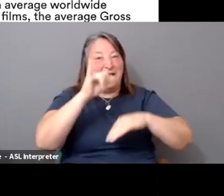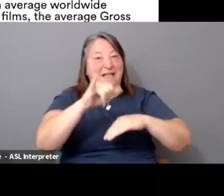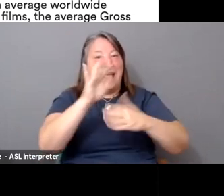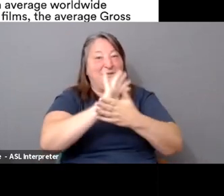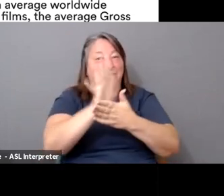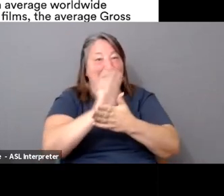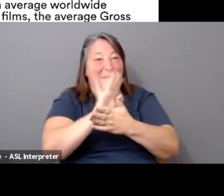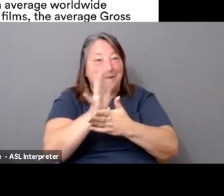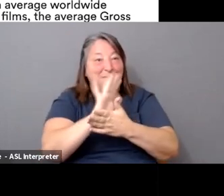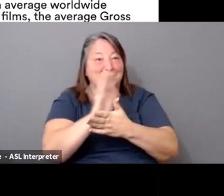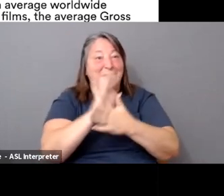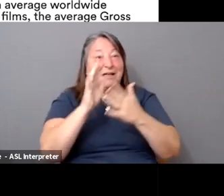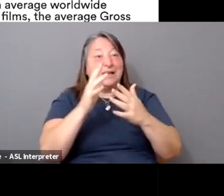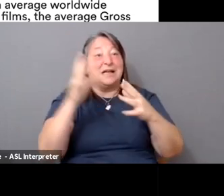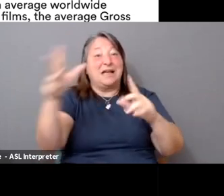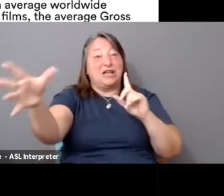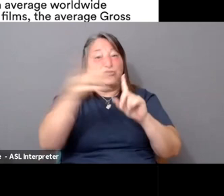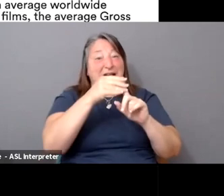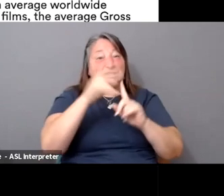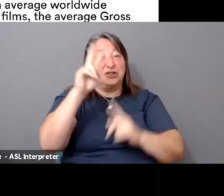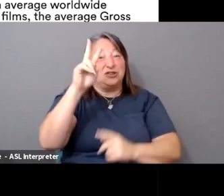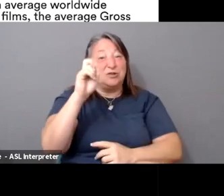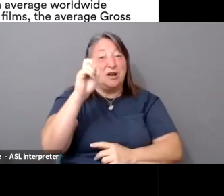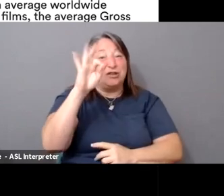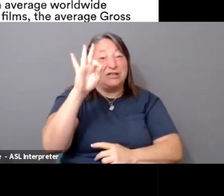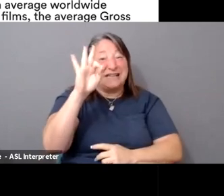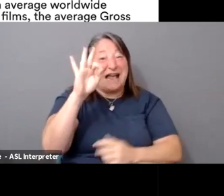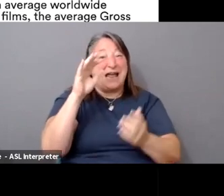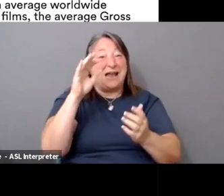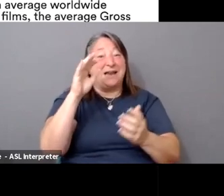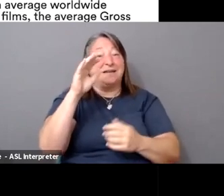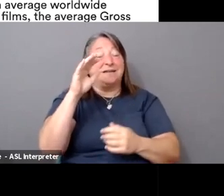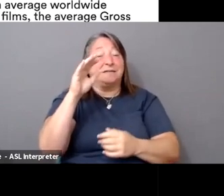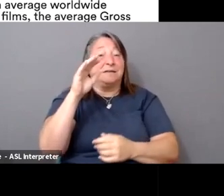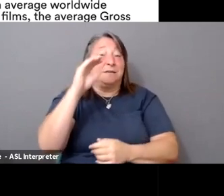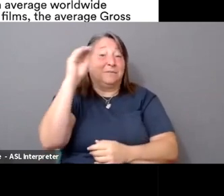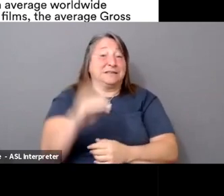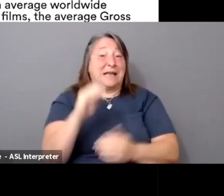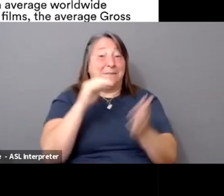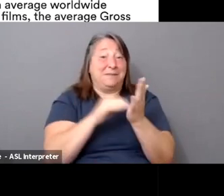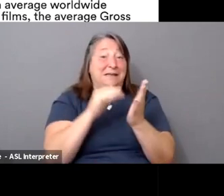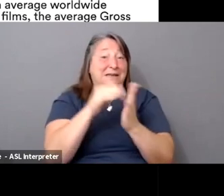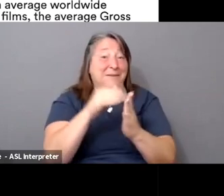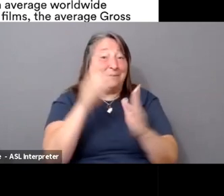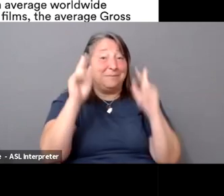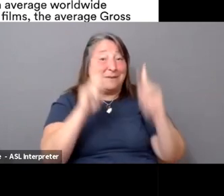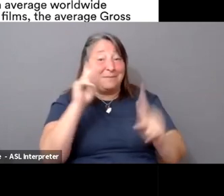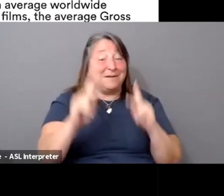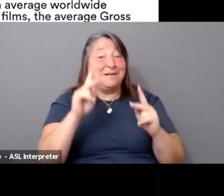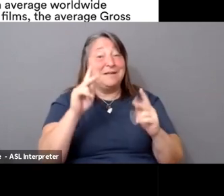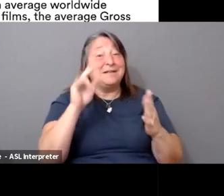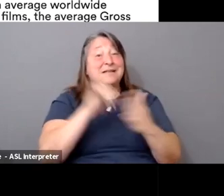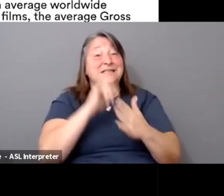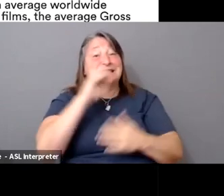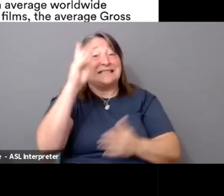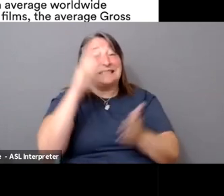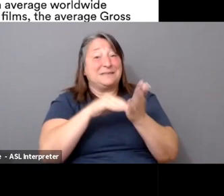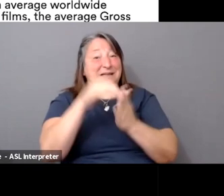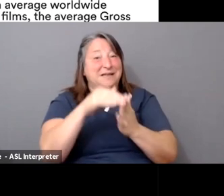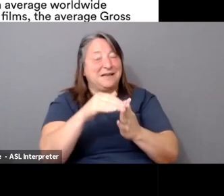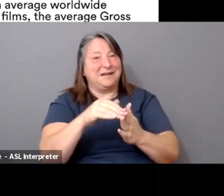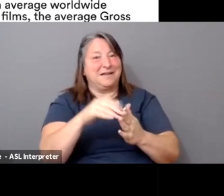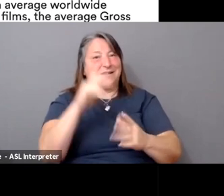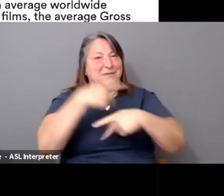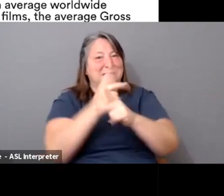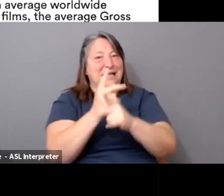office, versus only 106 million for a female-dominated film, production budgets were so vastly different that the